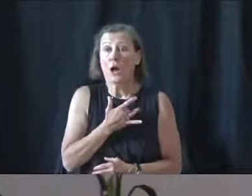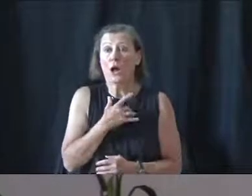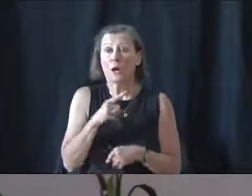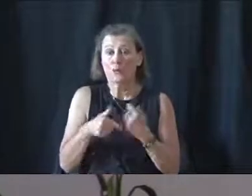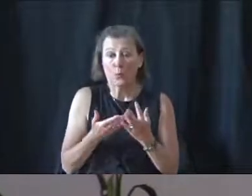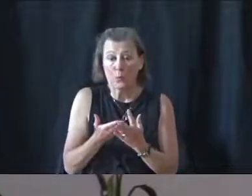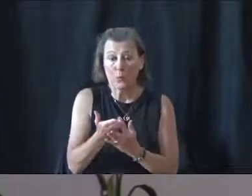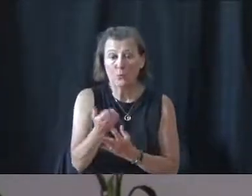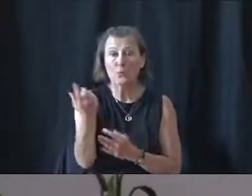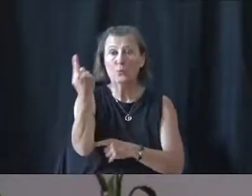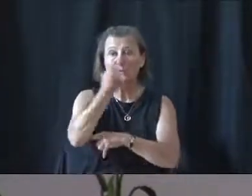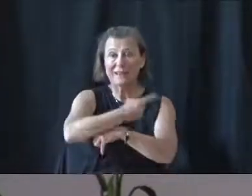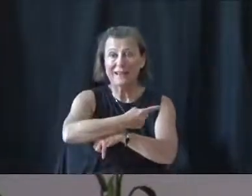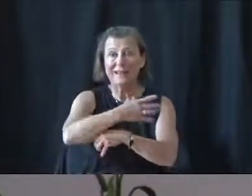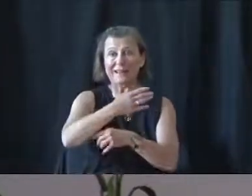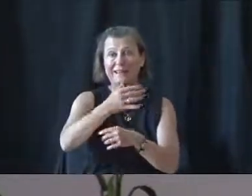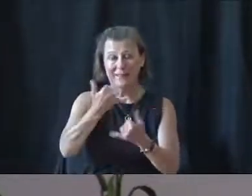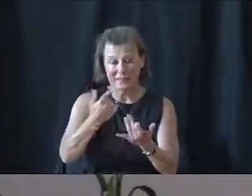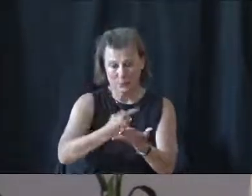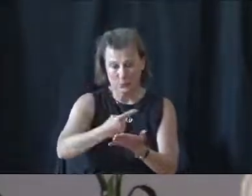days and the coming week.